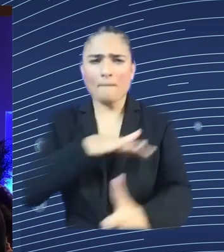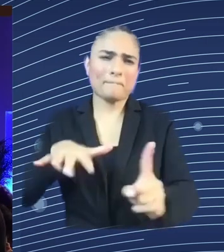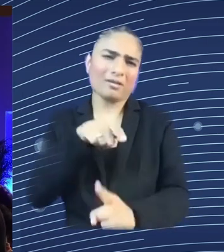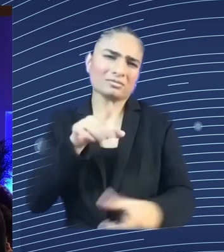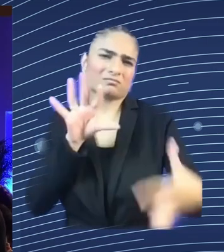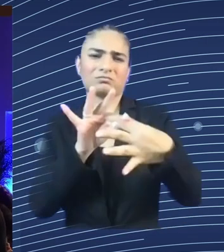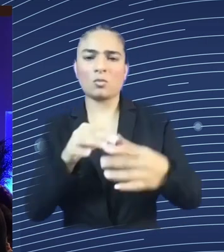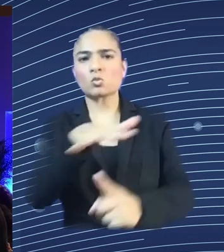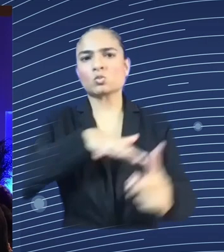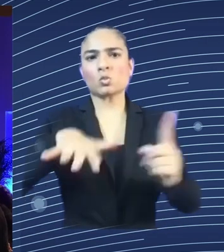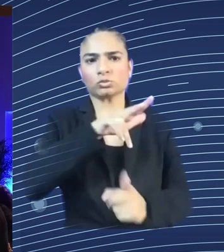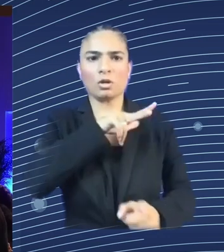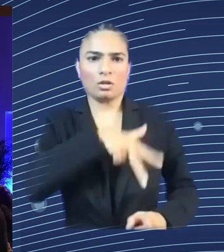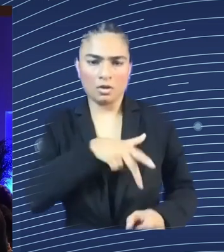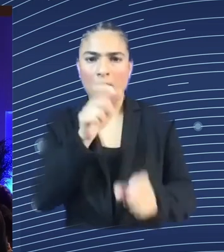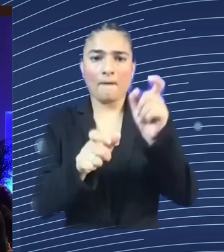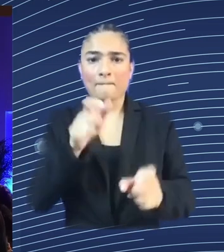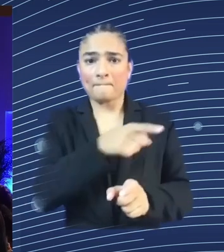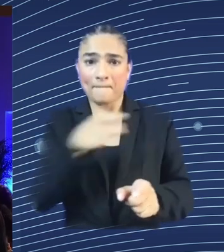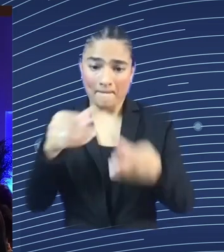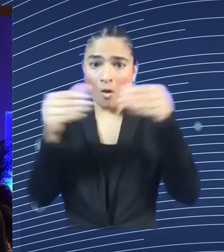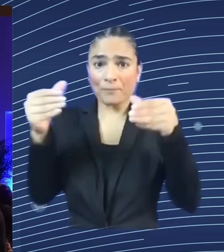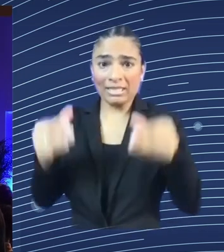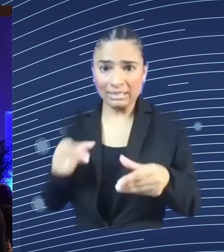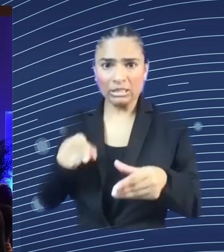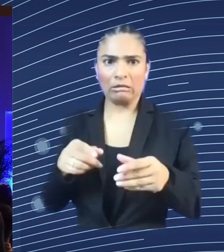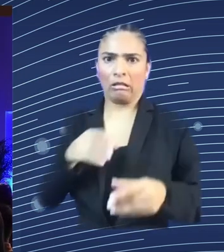to take sick leave because they might be fired. So do you,